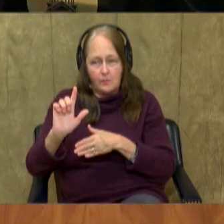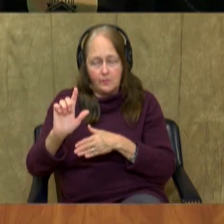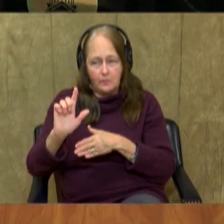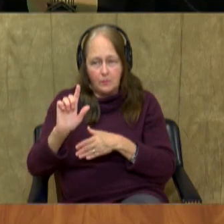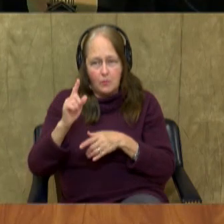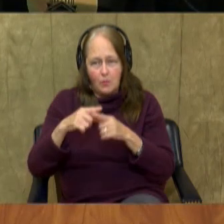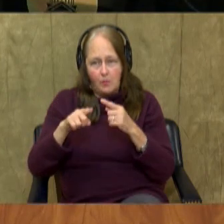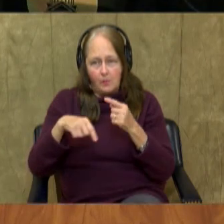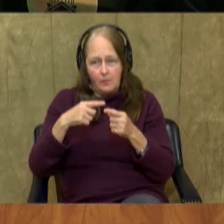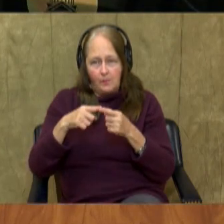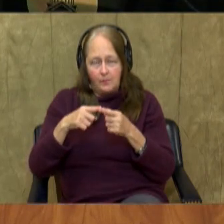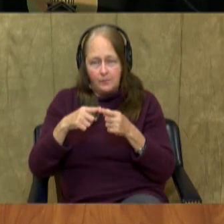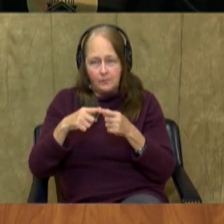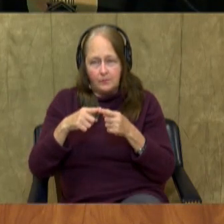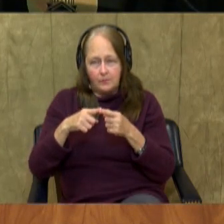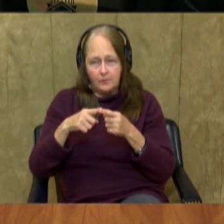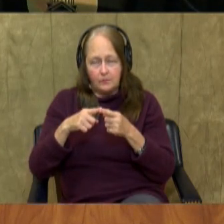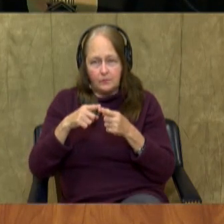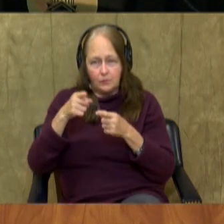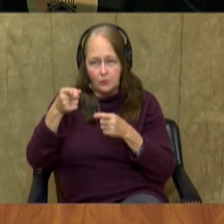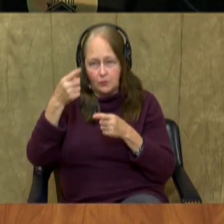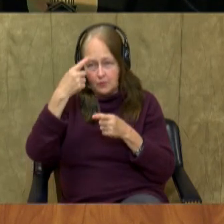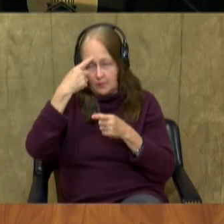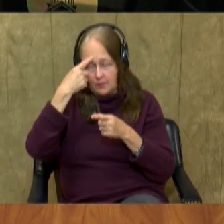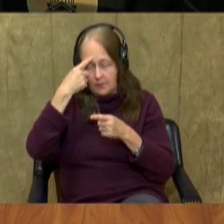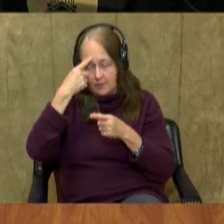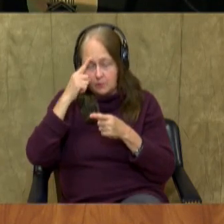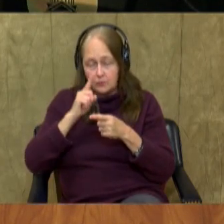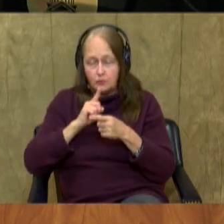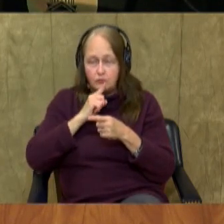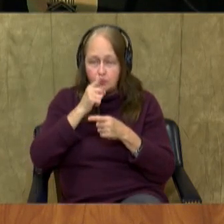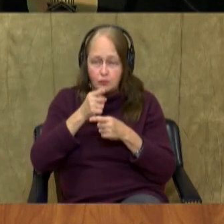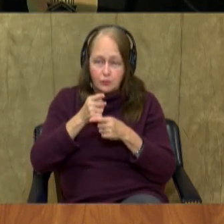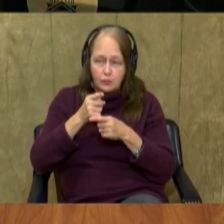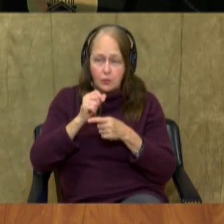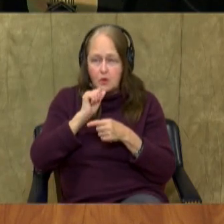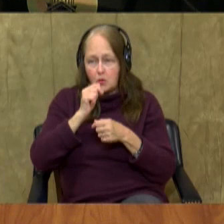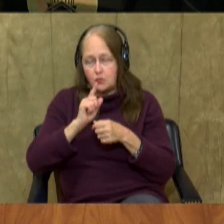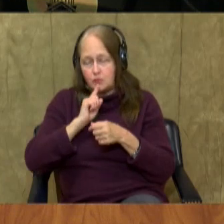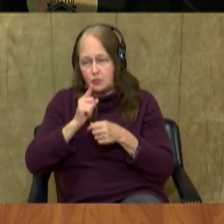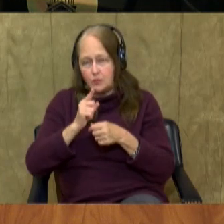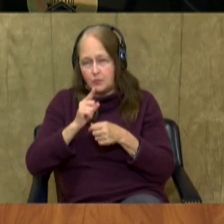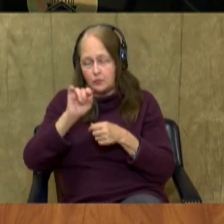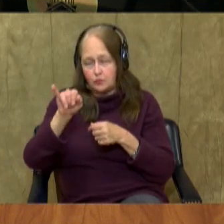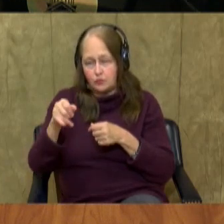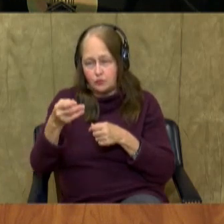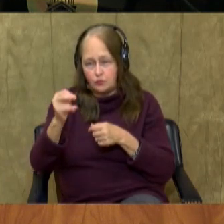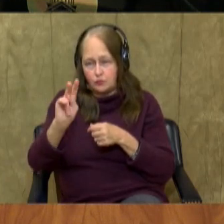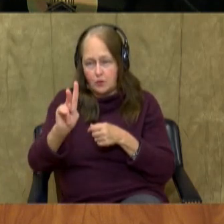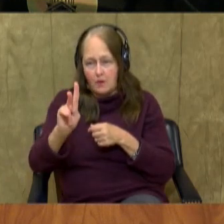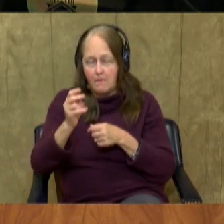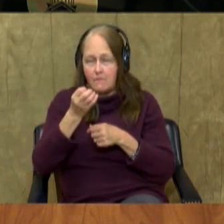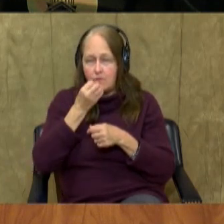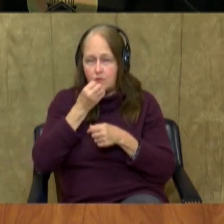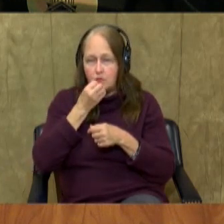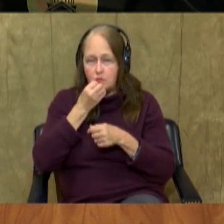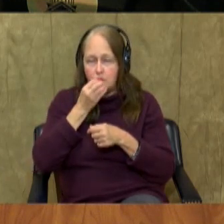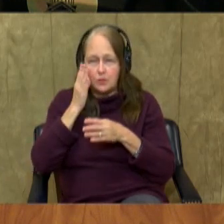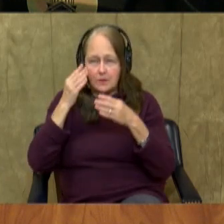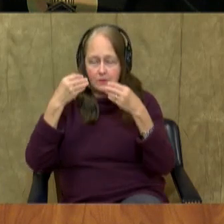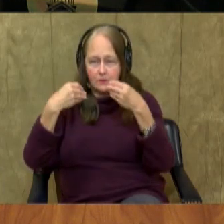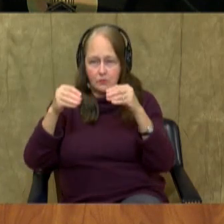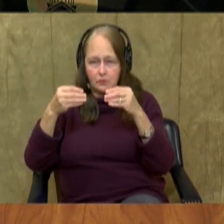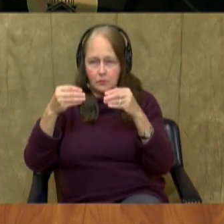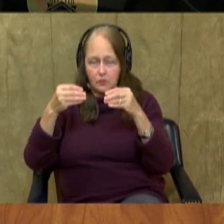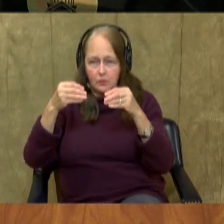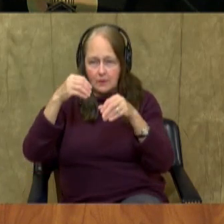What about this one? Do you agree or disagree that junk food should be sold in schools? I